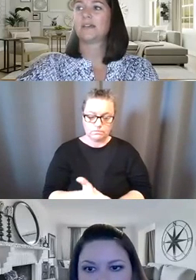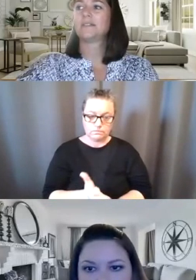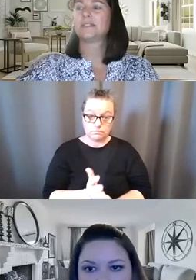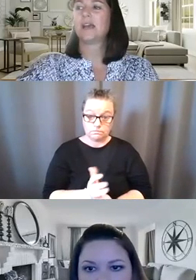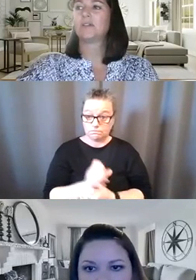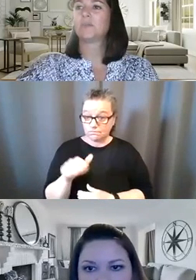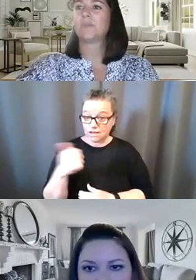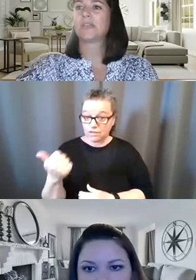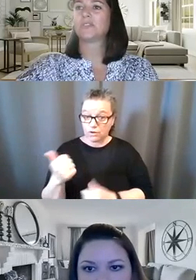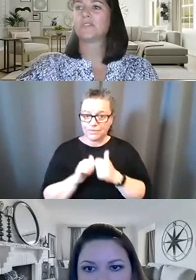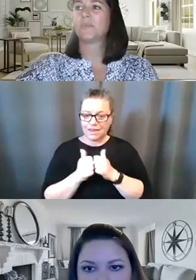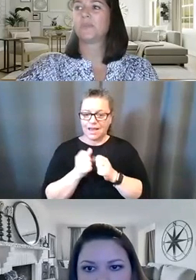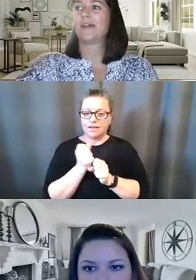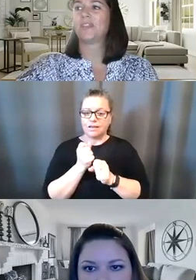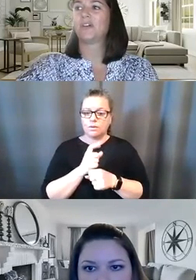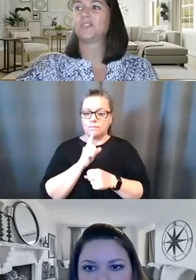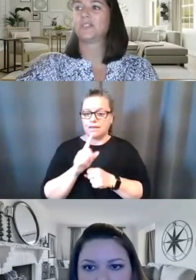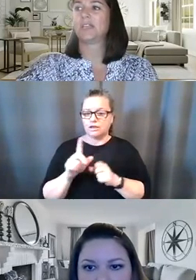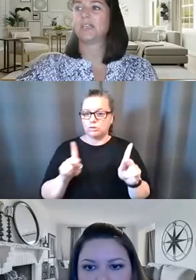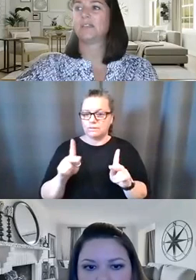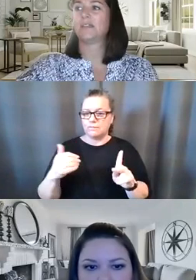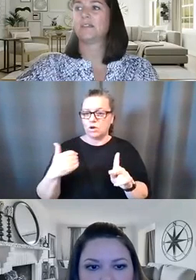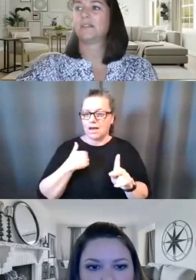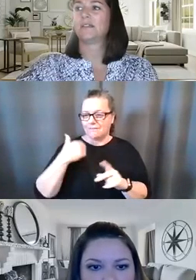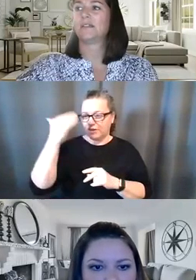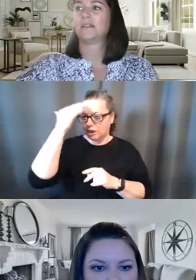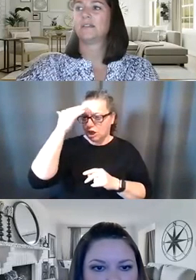Anything else? How can we make sure that people have the knowledge they need?